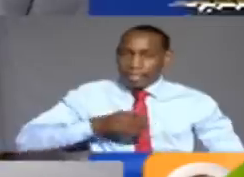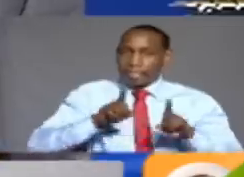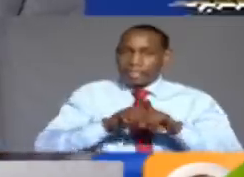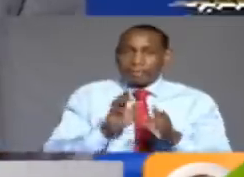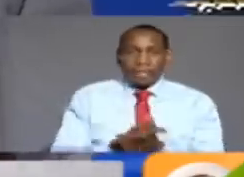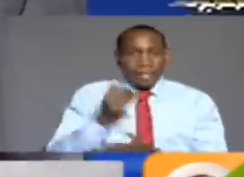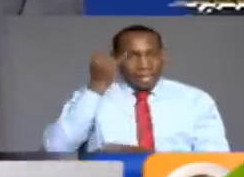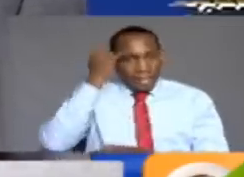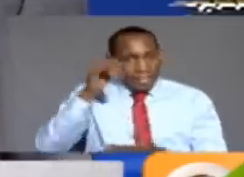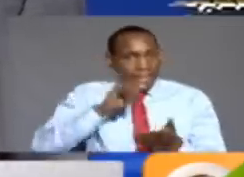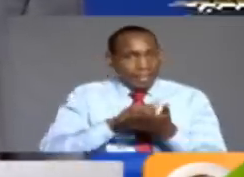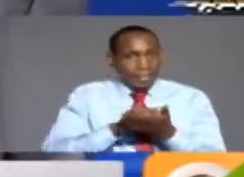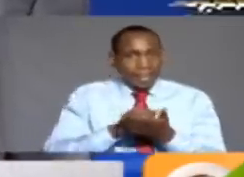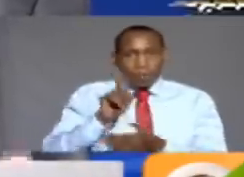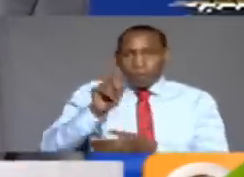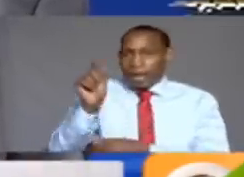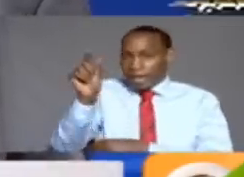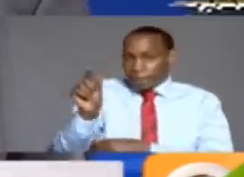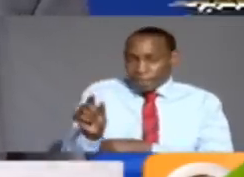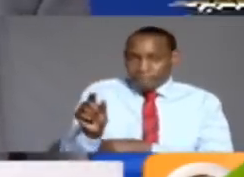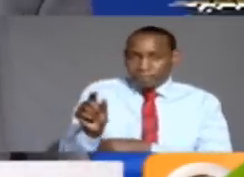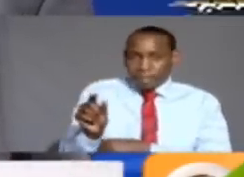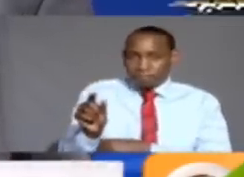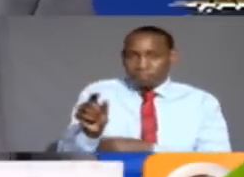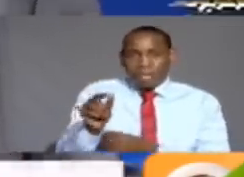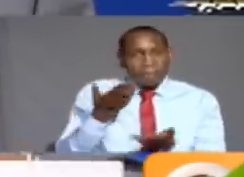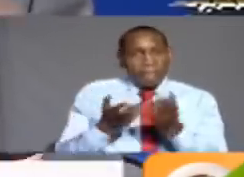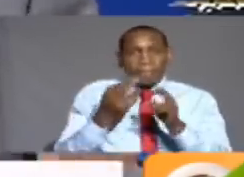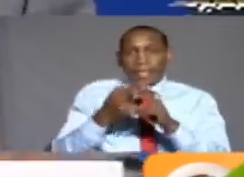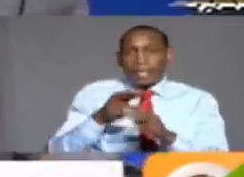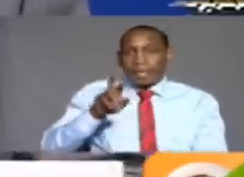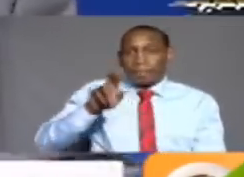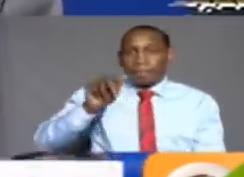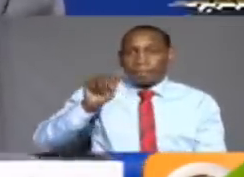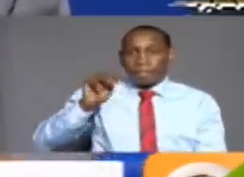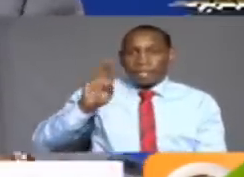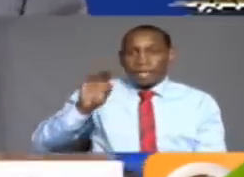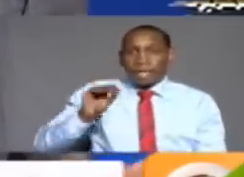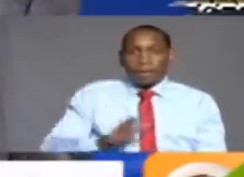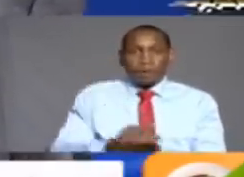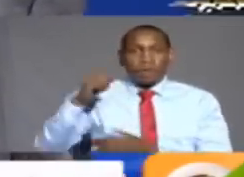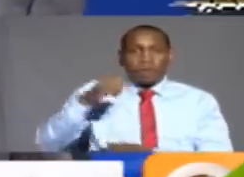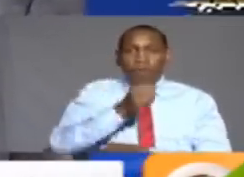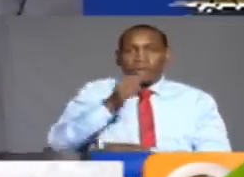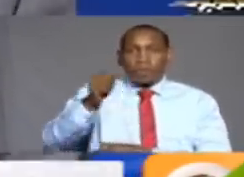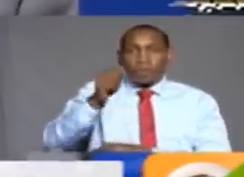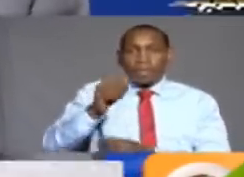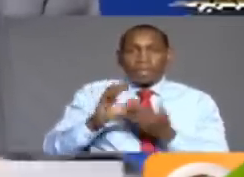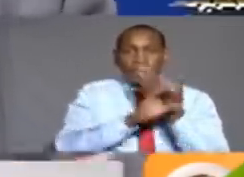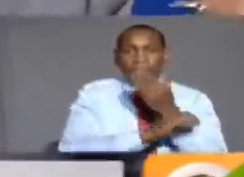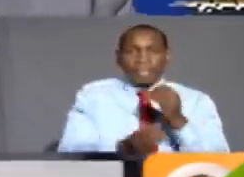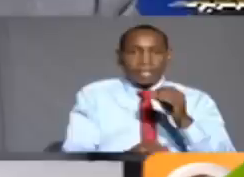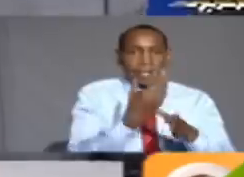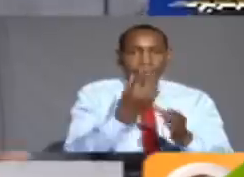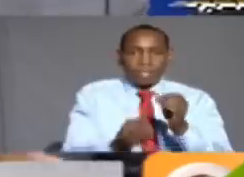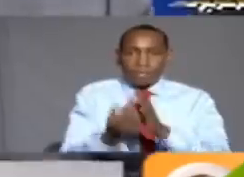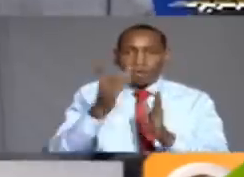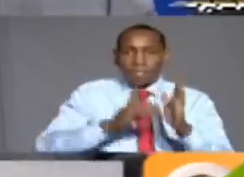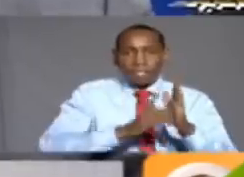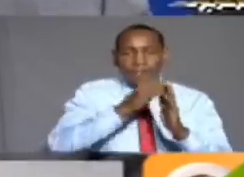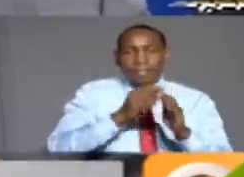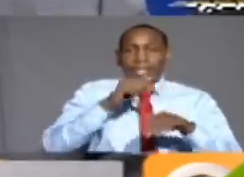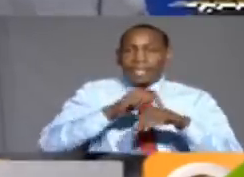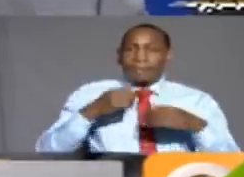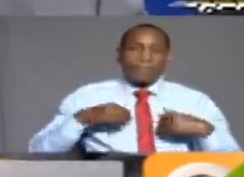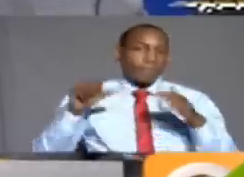This notion that one man, Superman Rambo, can go around the country dishing out development when we have got huge